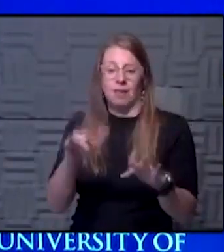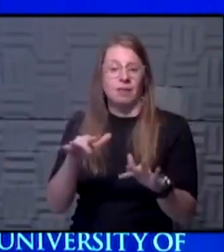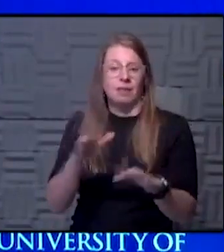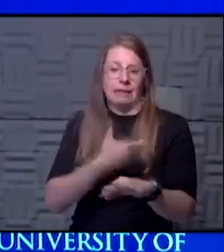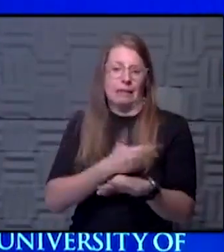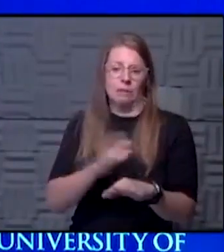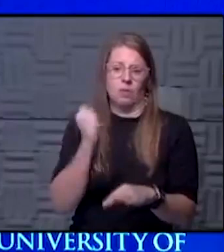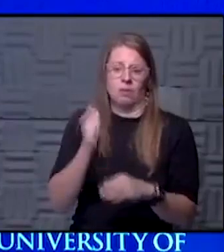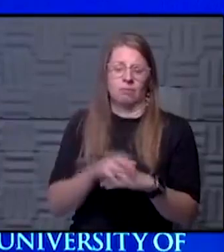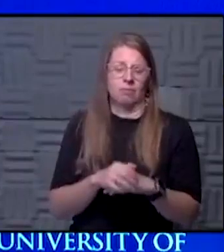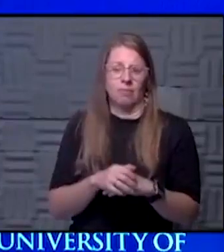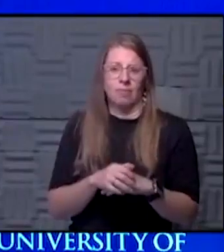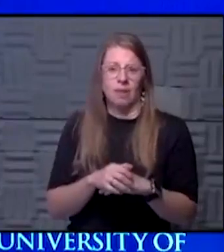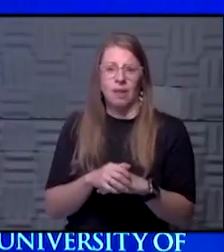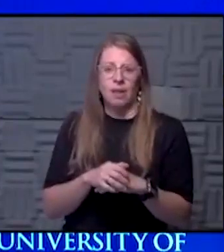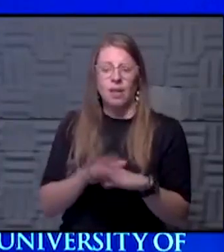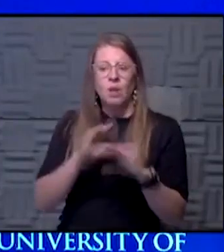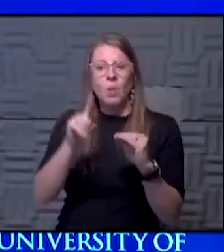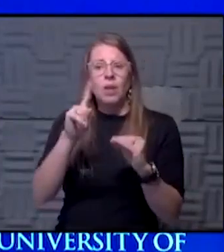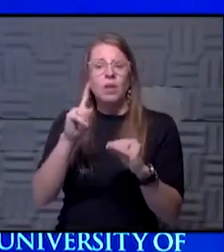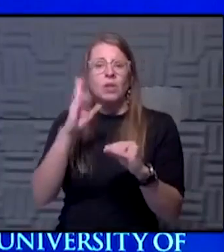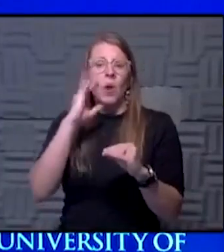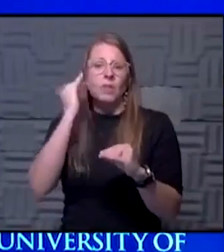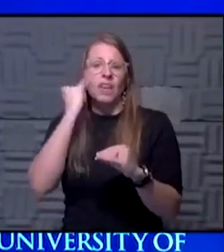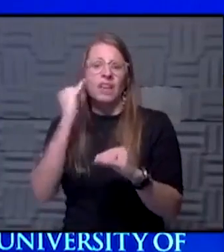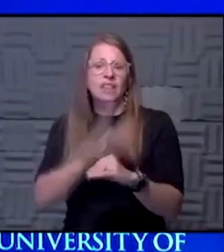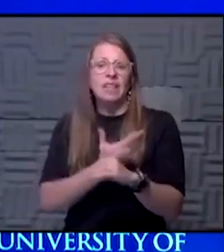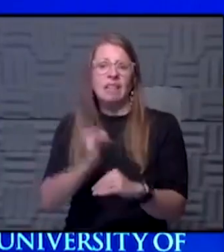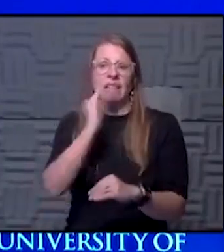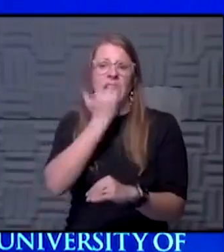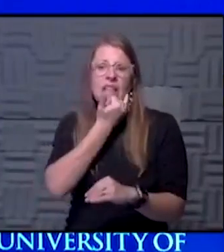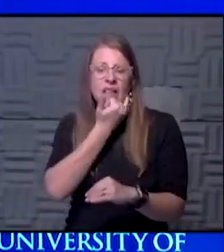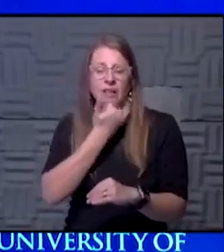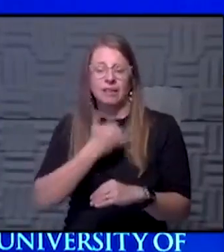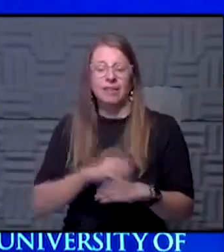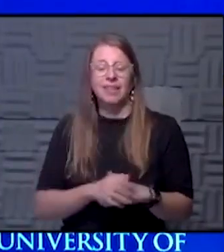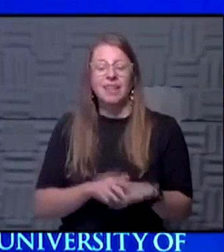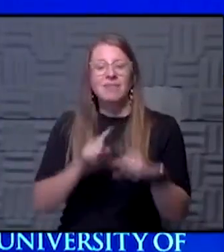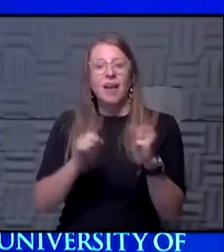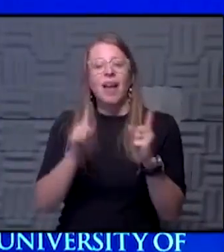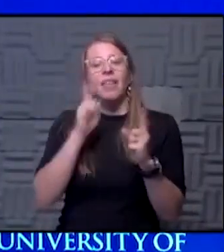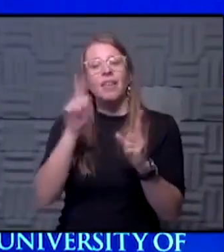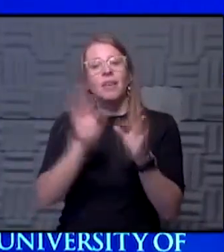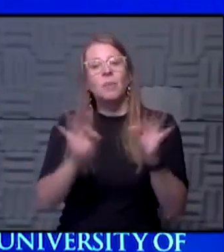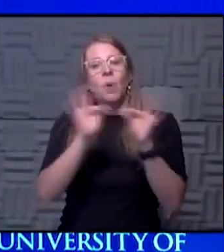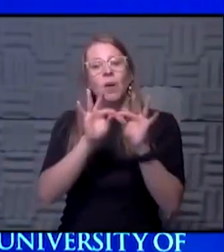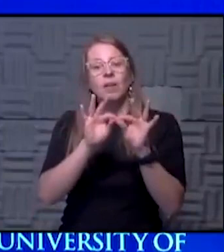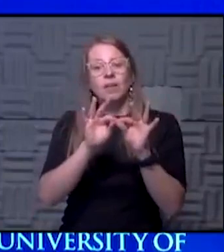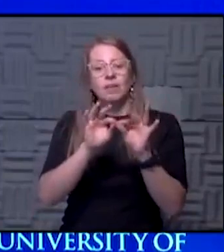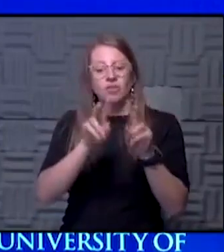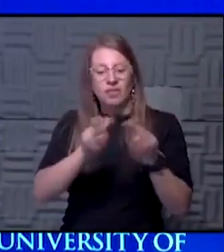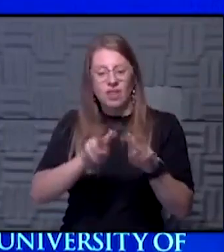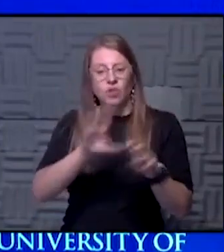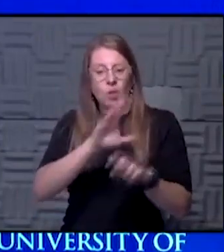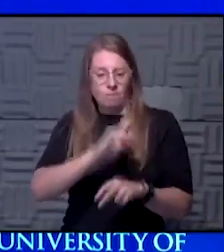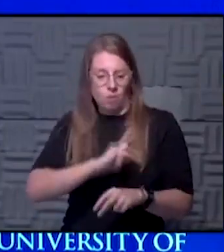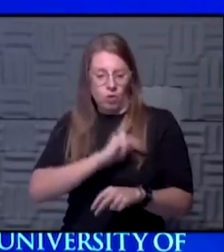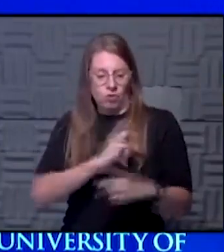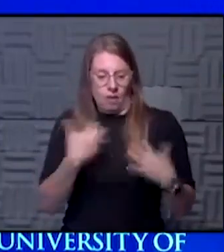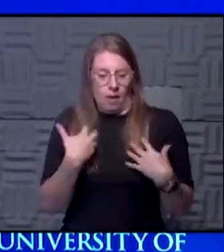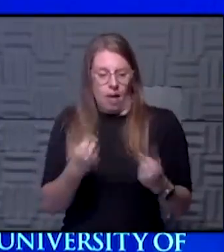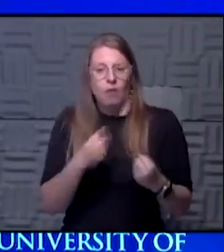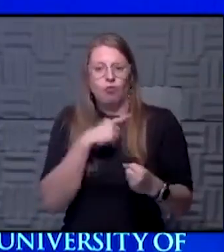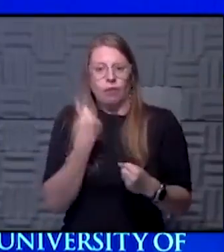good news is nobody will know if you're off key. But I do think it's really important to assess your personal